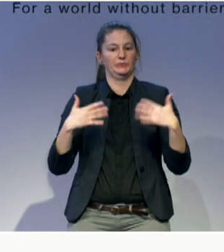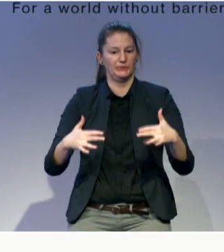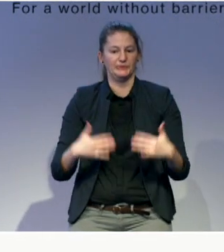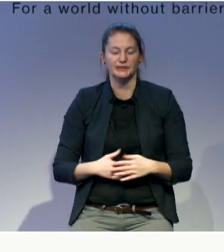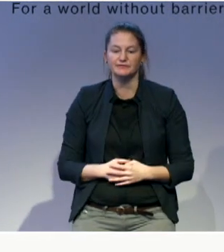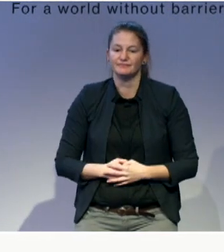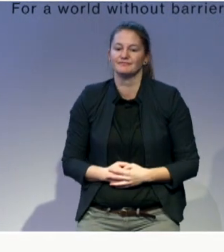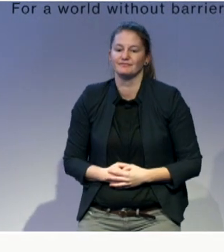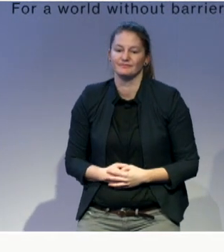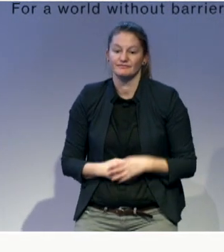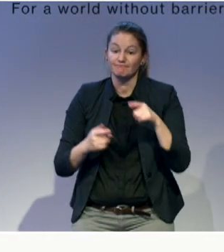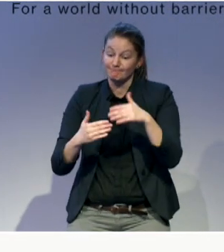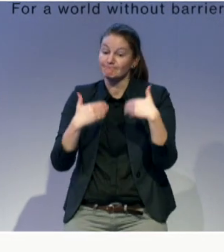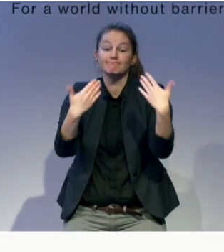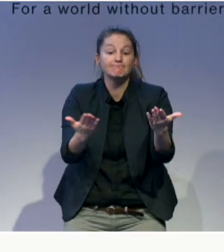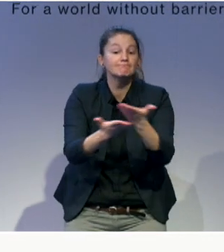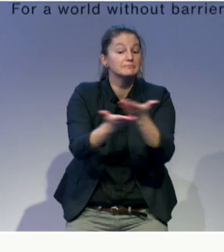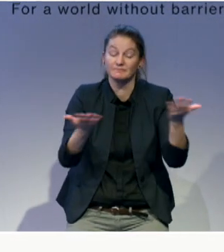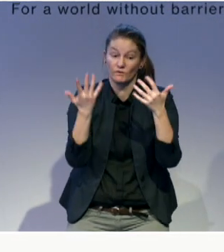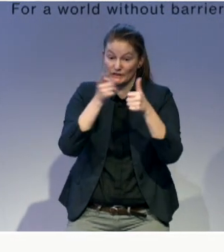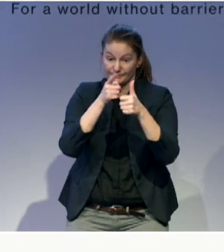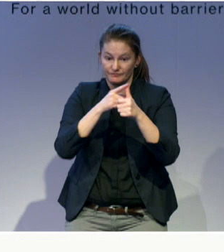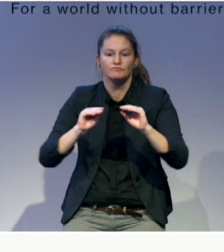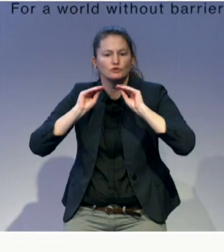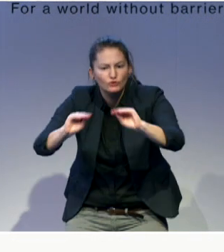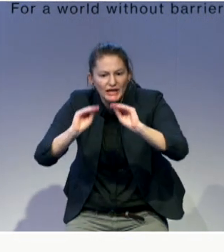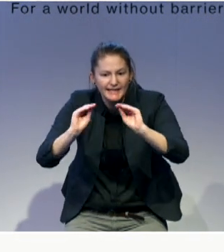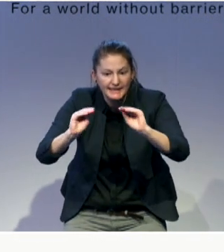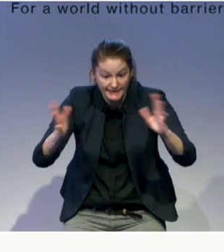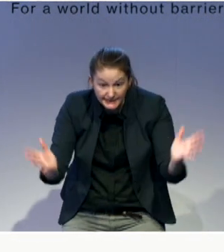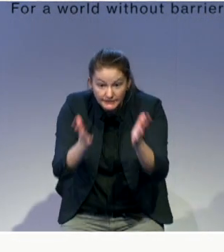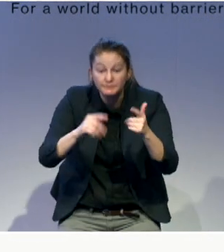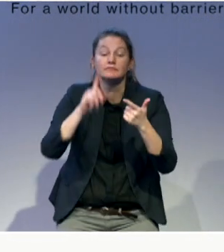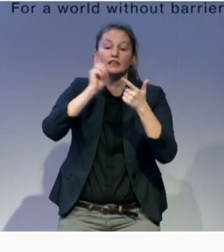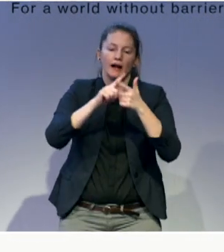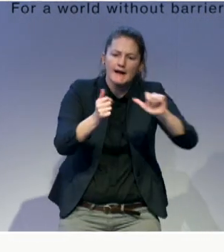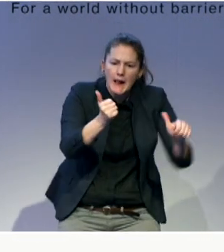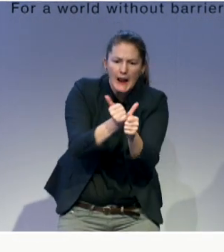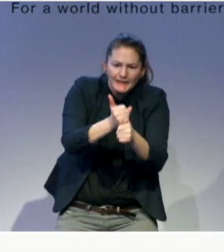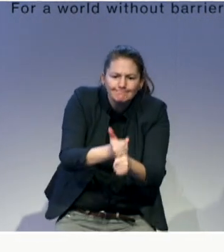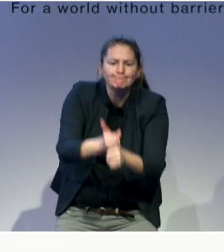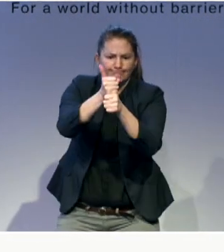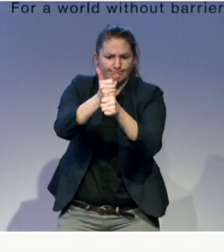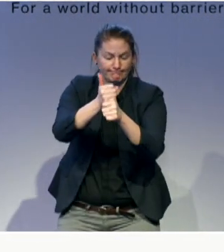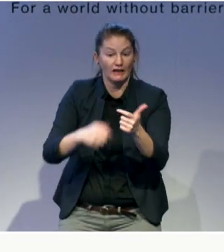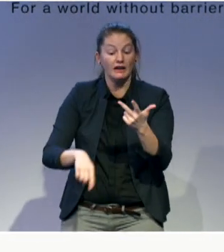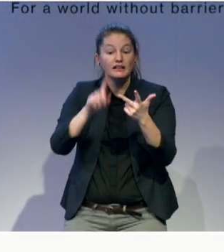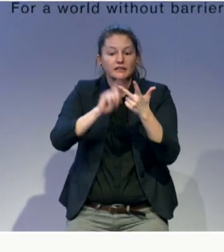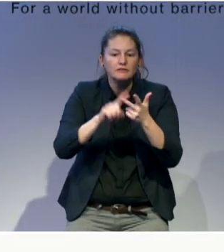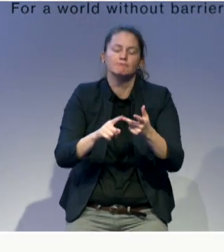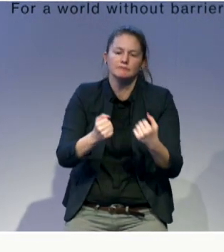training, mentoring, and tailored support to clarify how to replicate